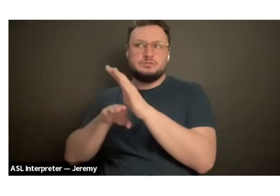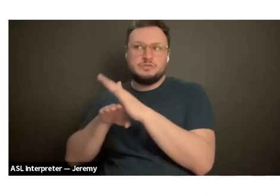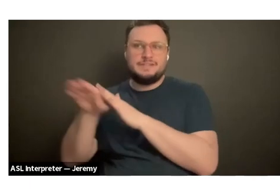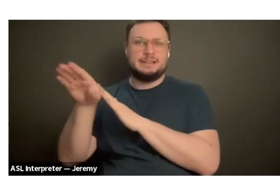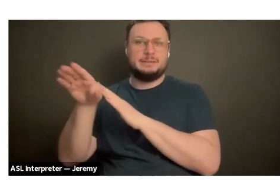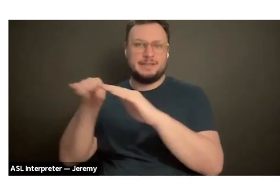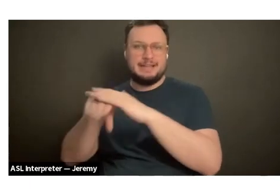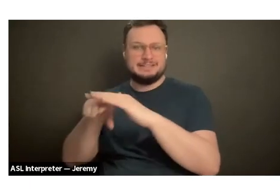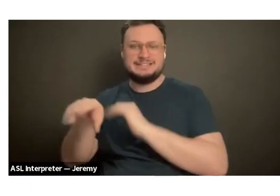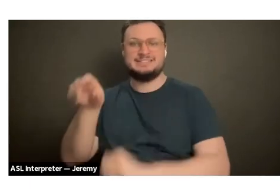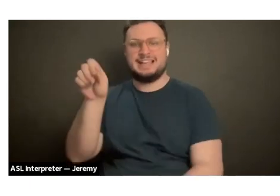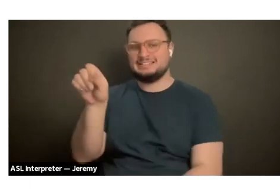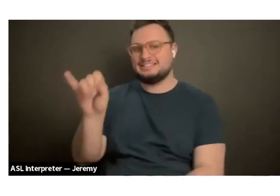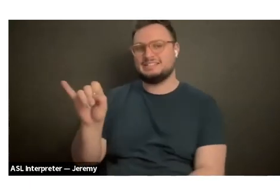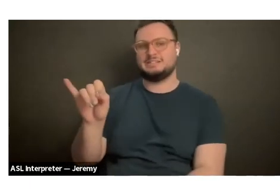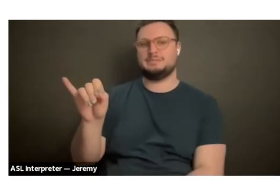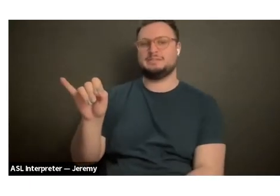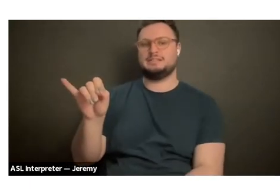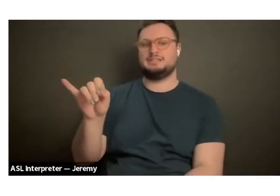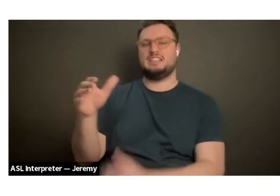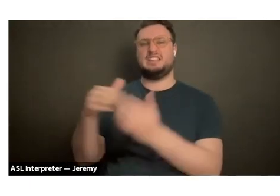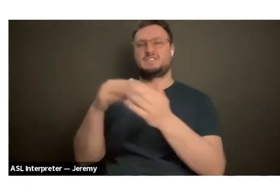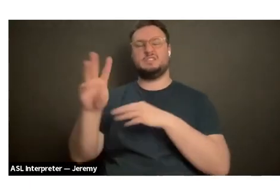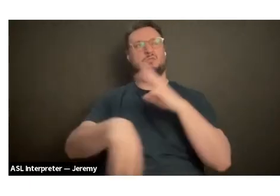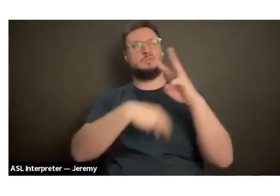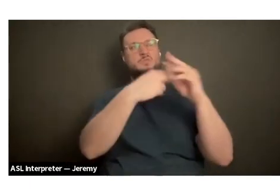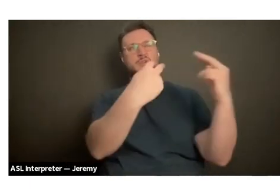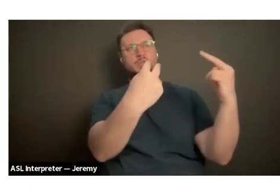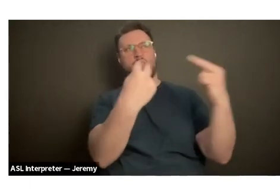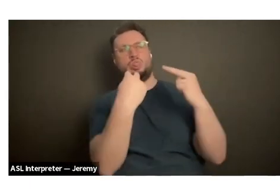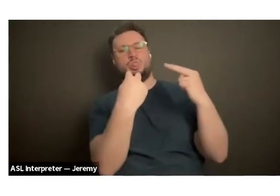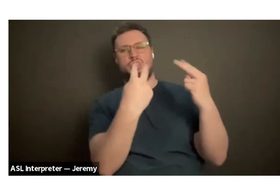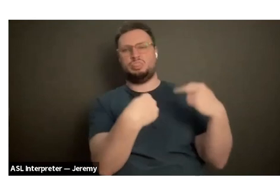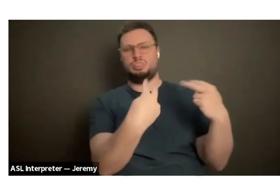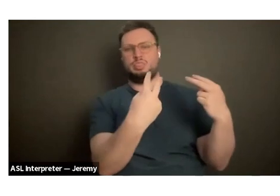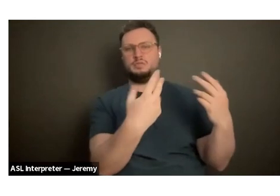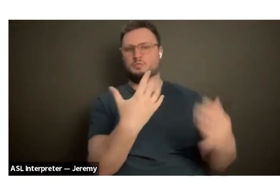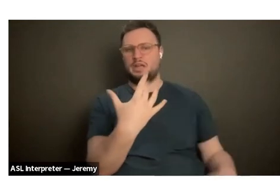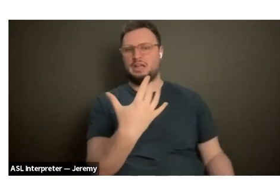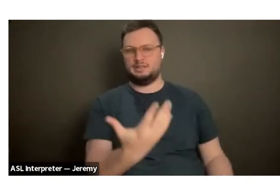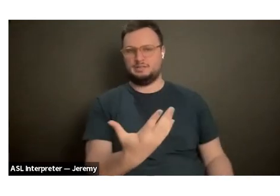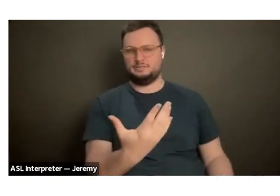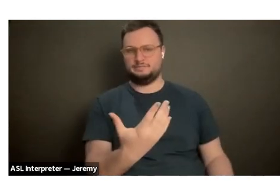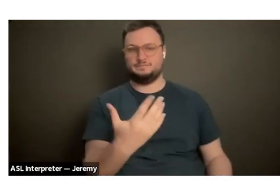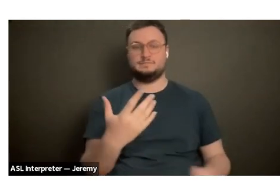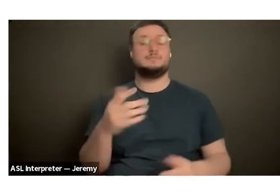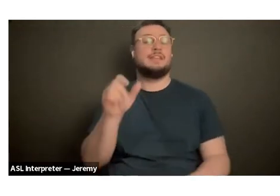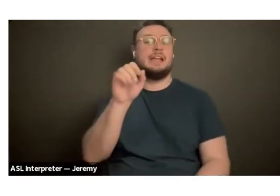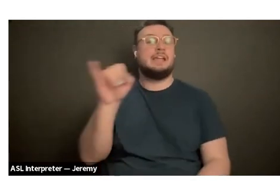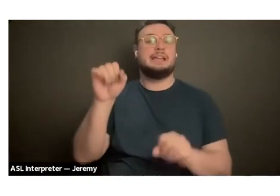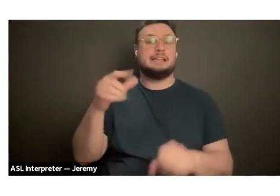Sometimes it is someone just sitting and holding your hand while you both stare